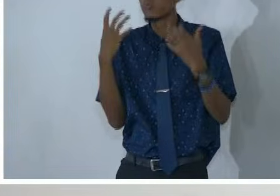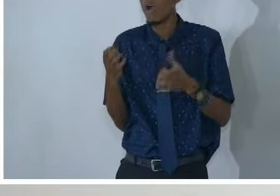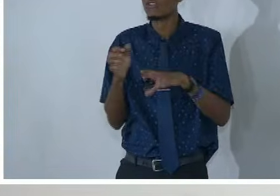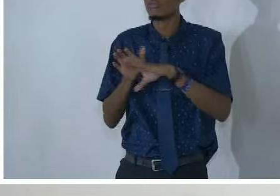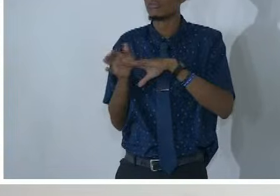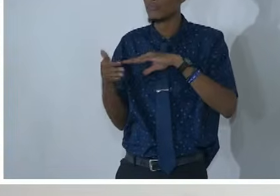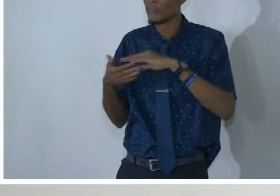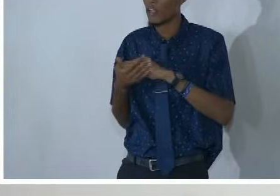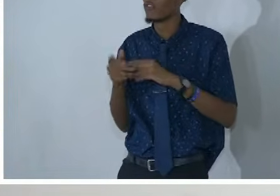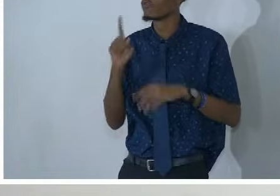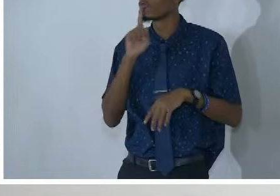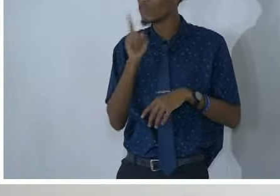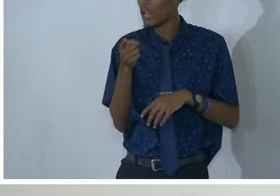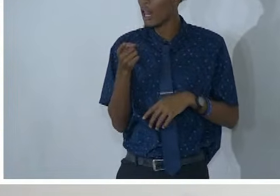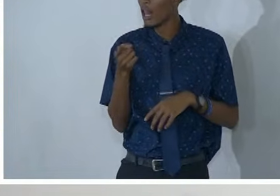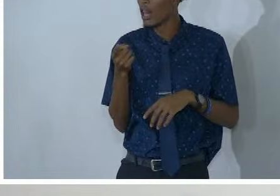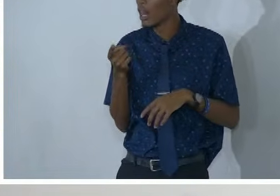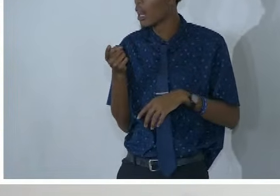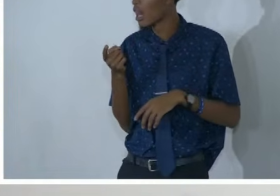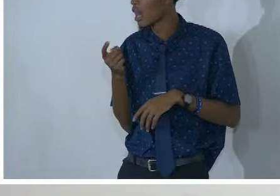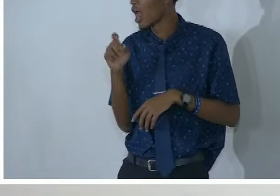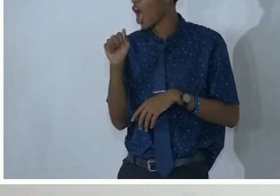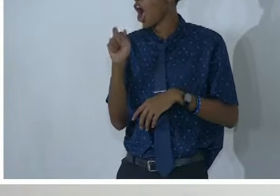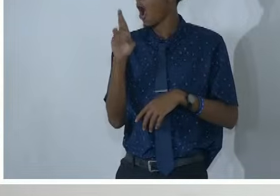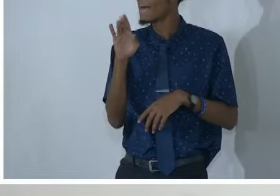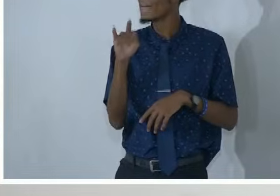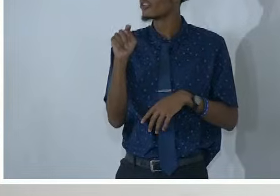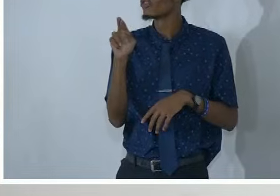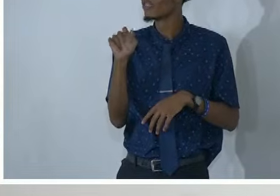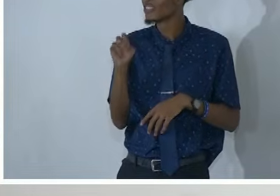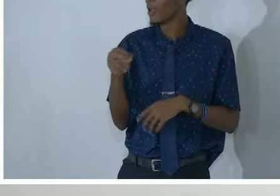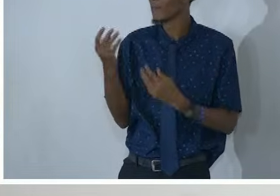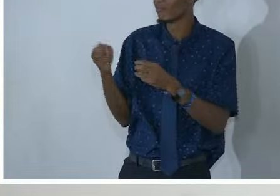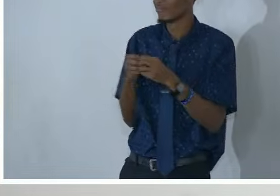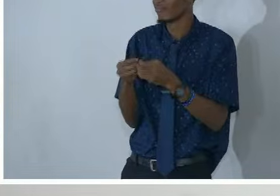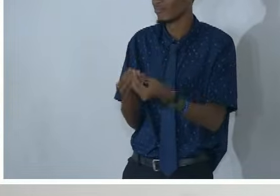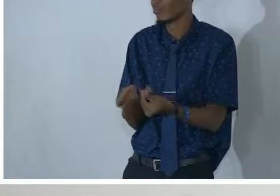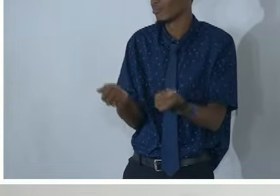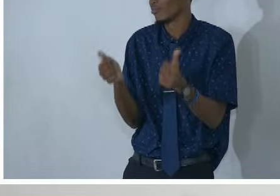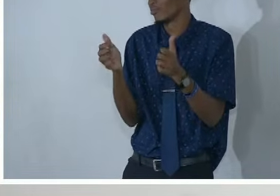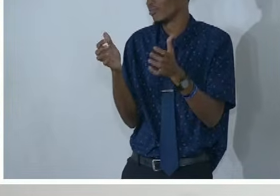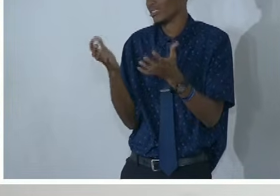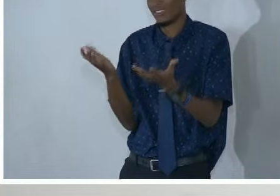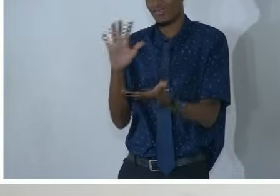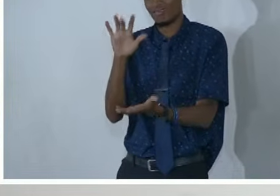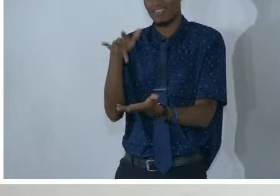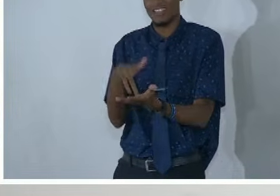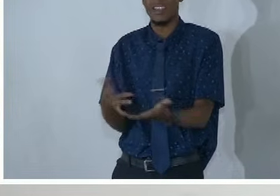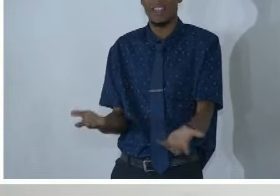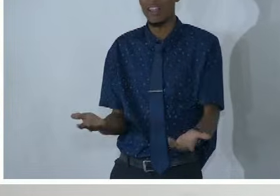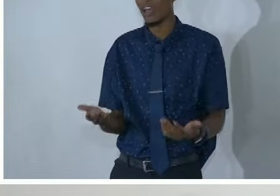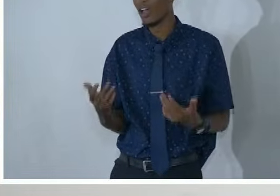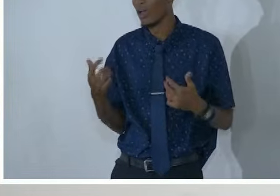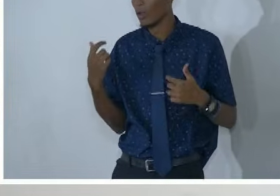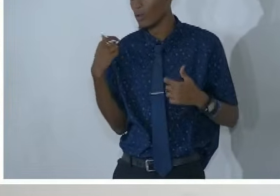an arbitration mediation center, just like Singapore. And you have